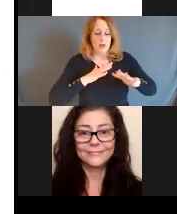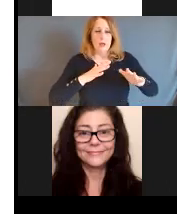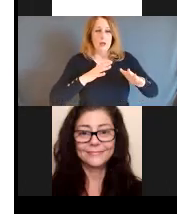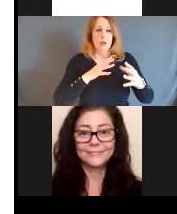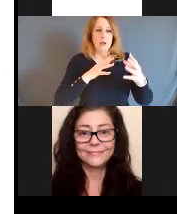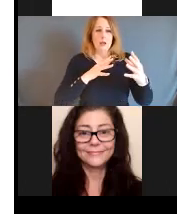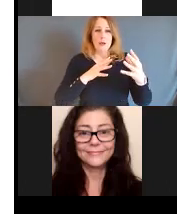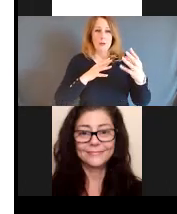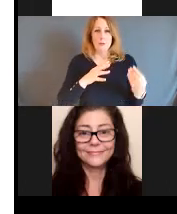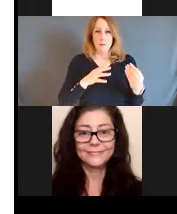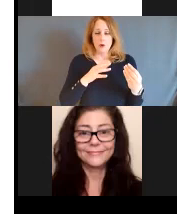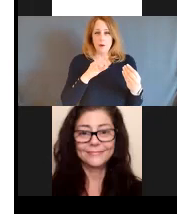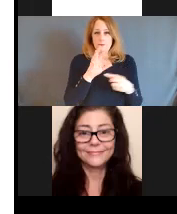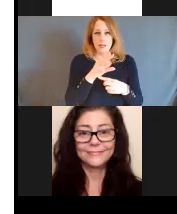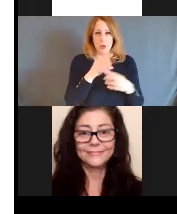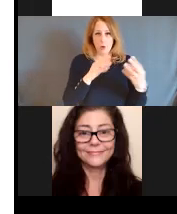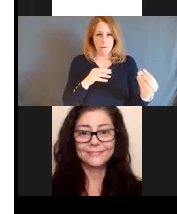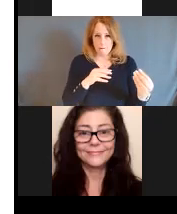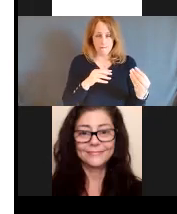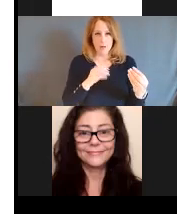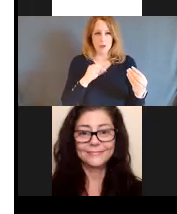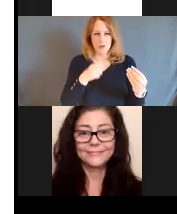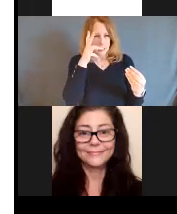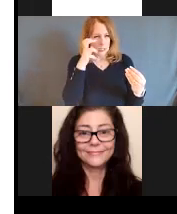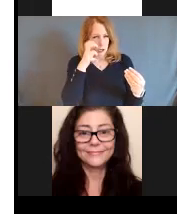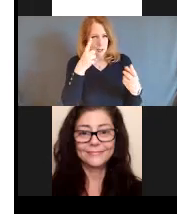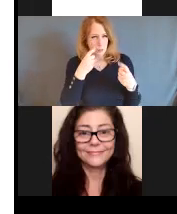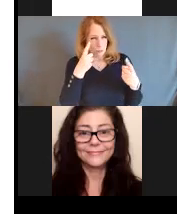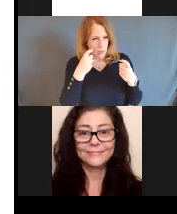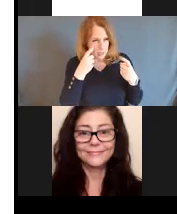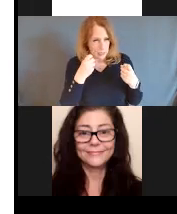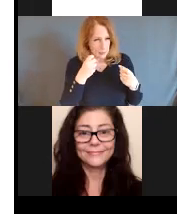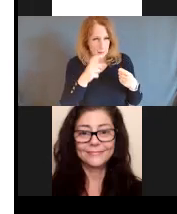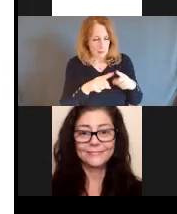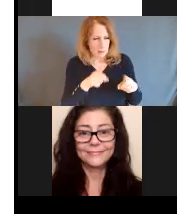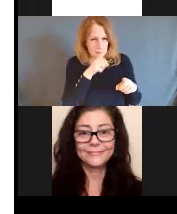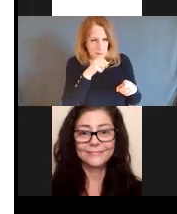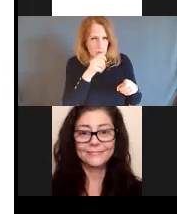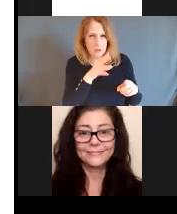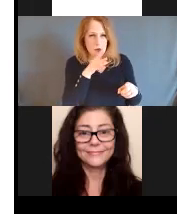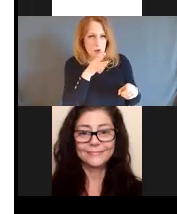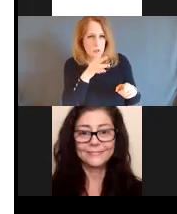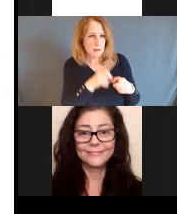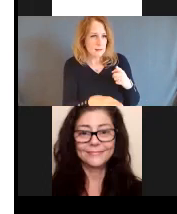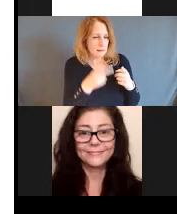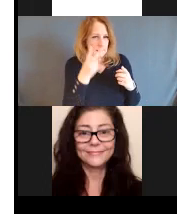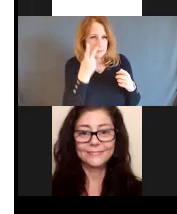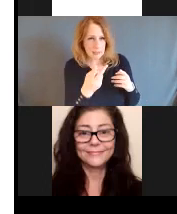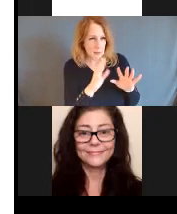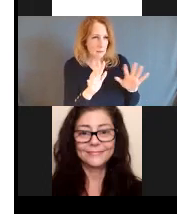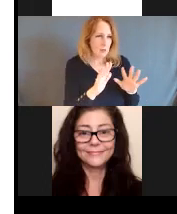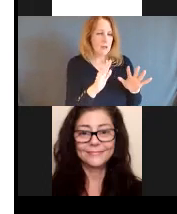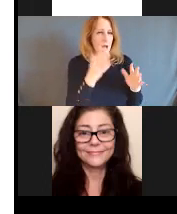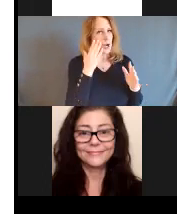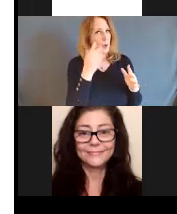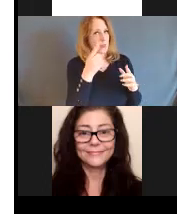crying in the background, but they are no longer speaking and you can no longer see them. How would you show the survivor that you're